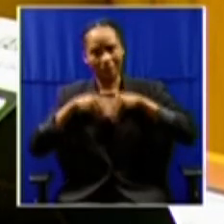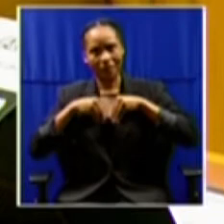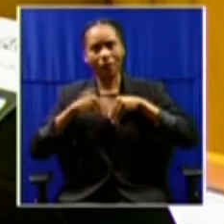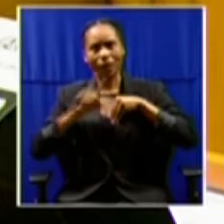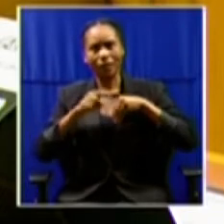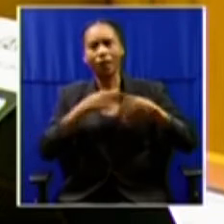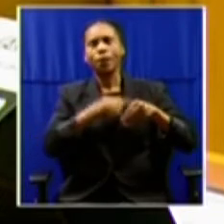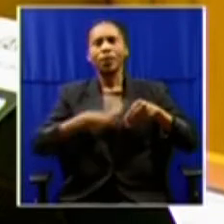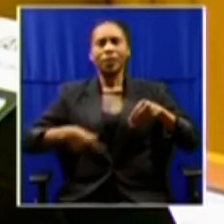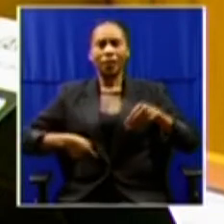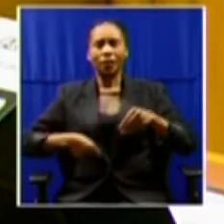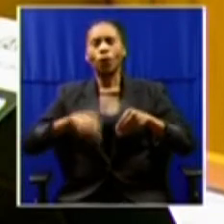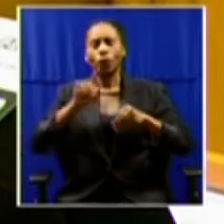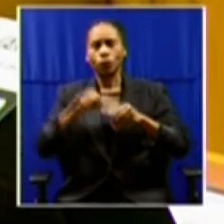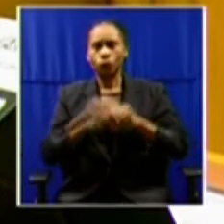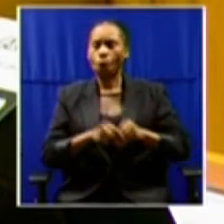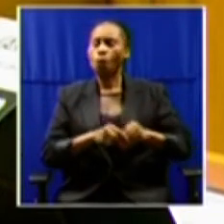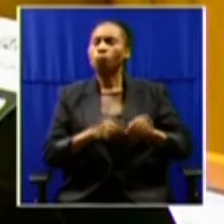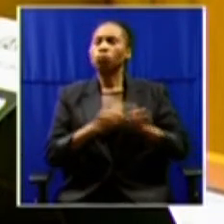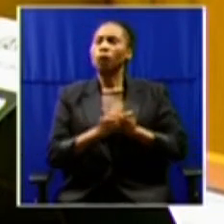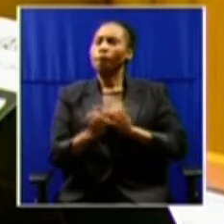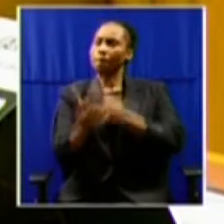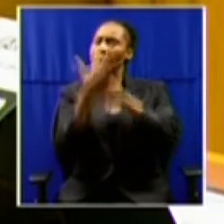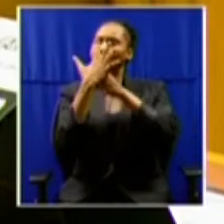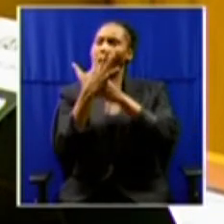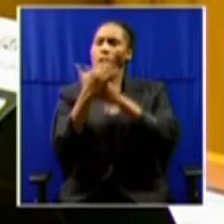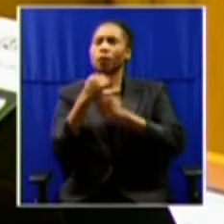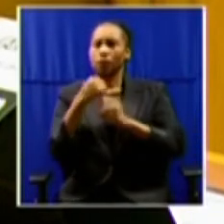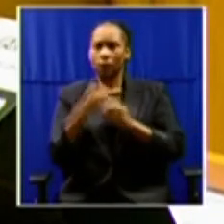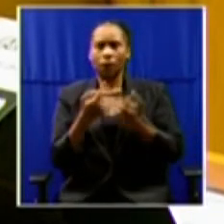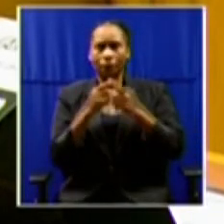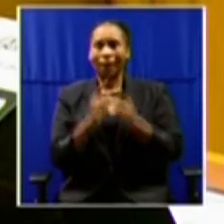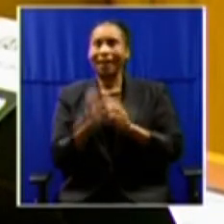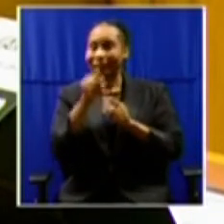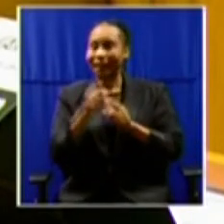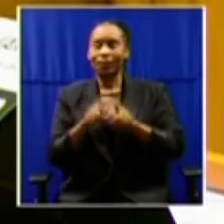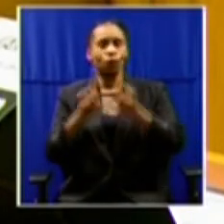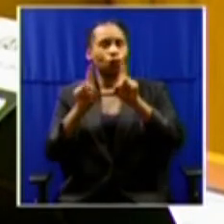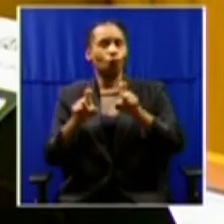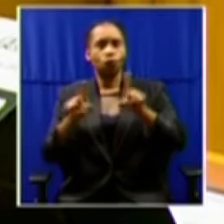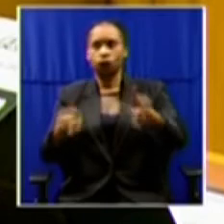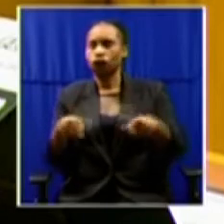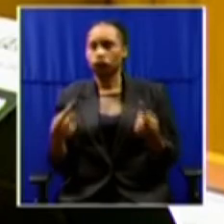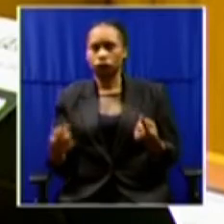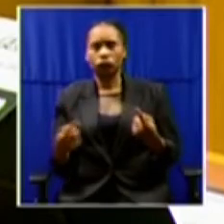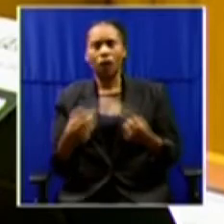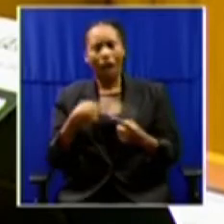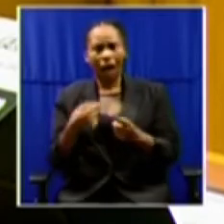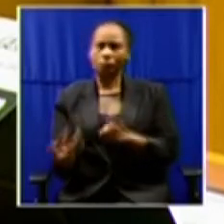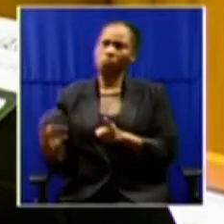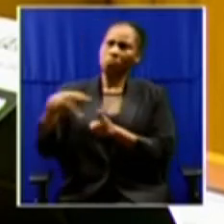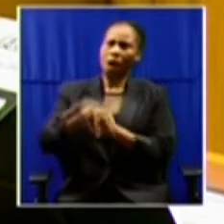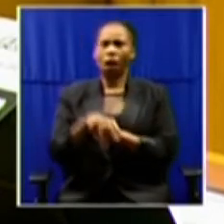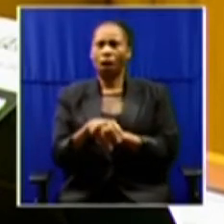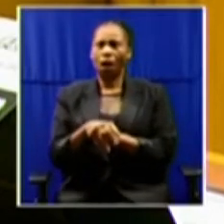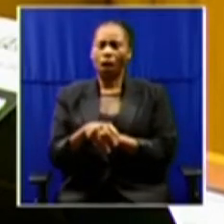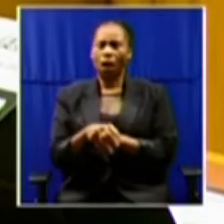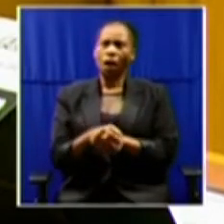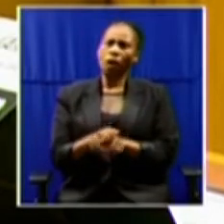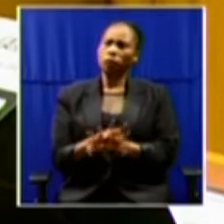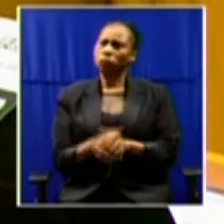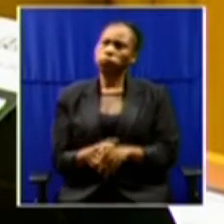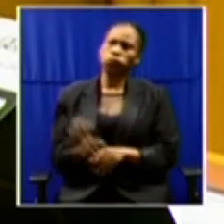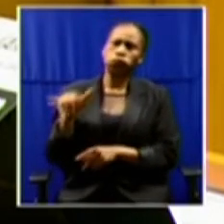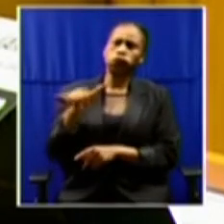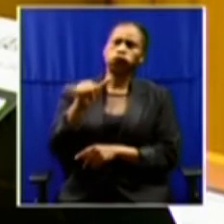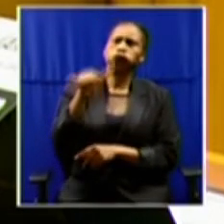a sanction on me, but it shouldn't be that I just jumped into an aircraft and crossed the river and went